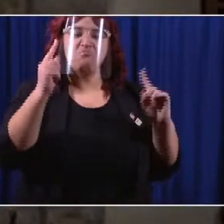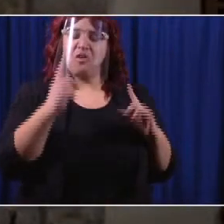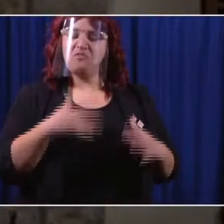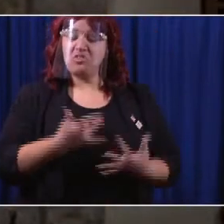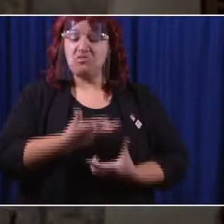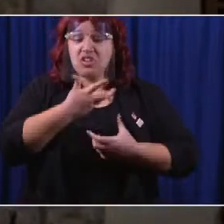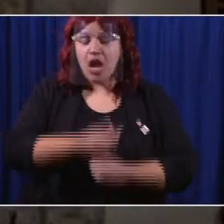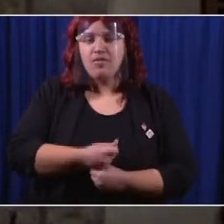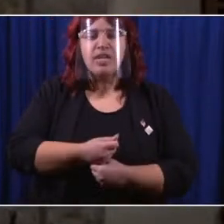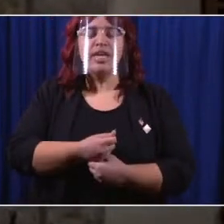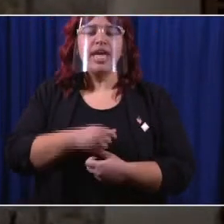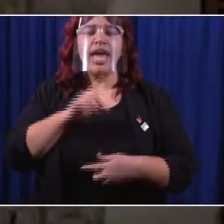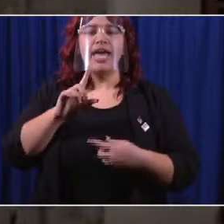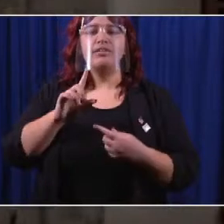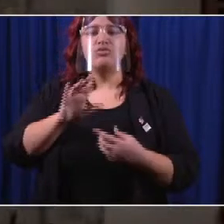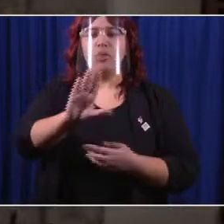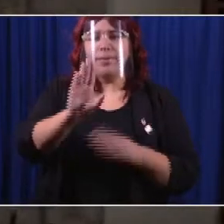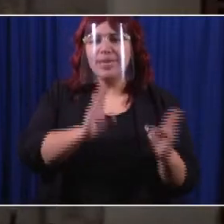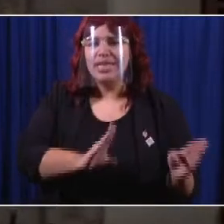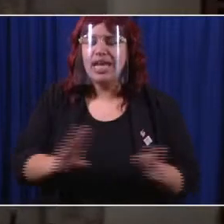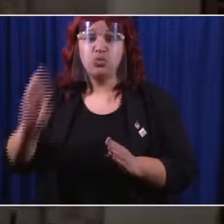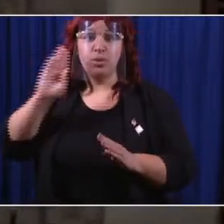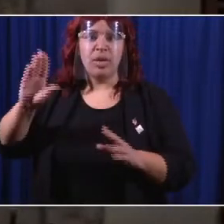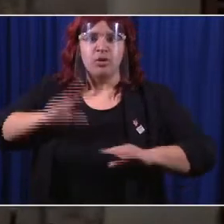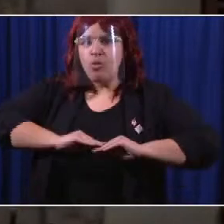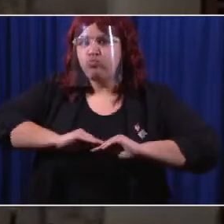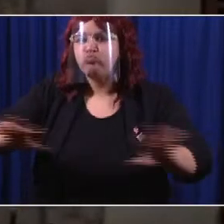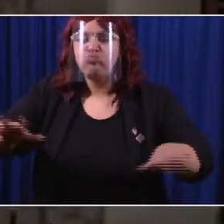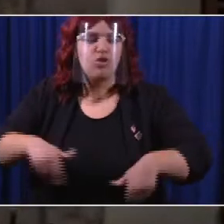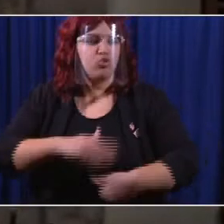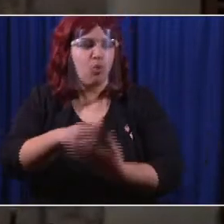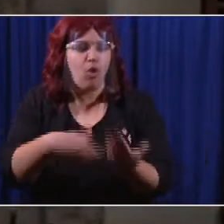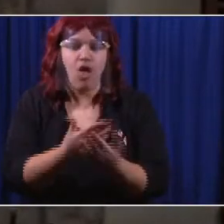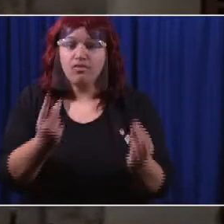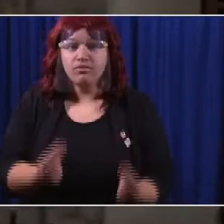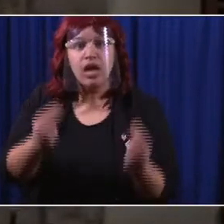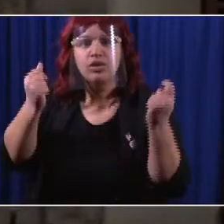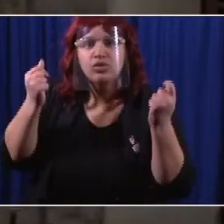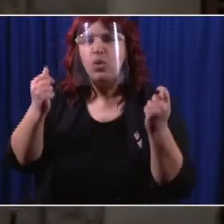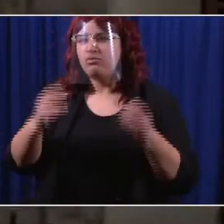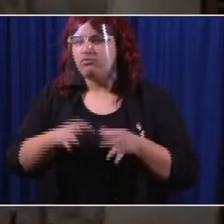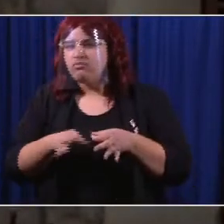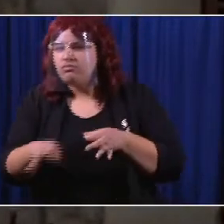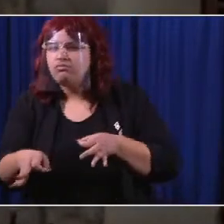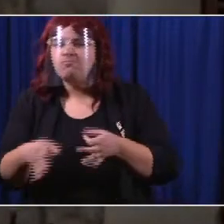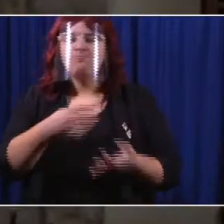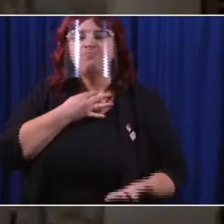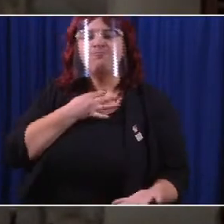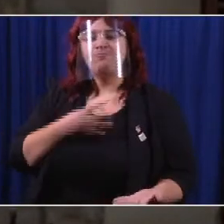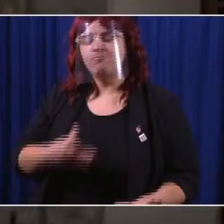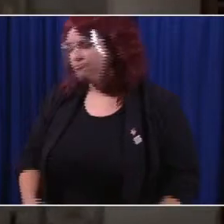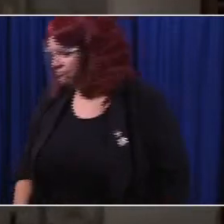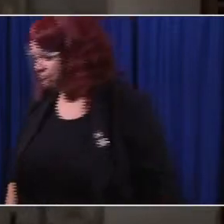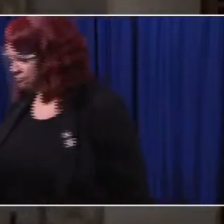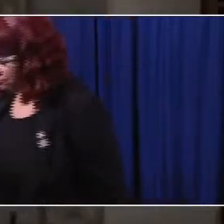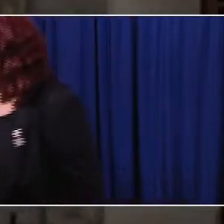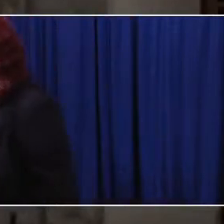to the vaccine? Yeah, well, the answer to the second is I don't know. It depends on how fast they get it to